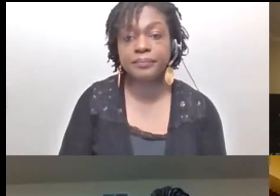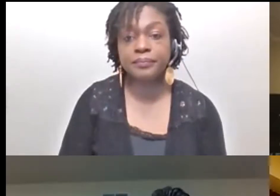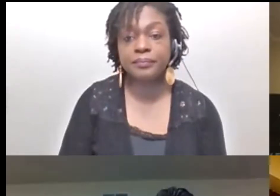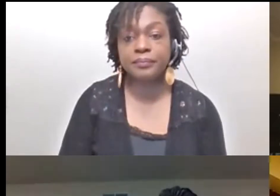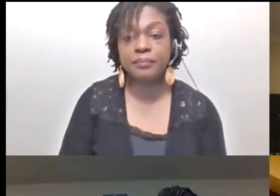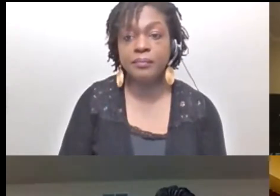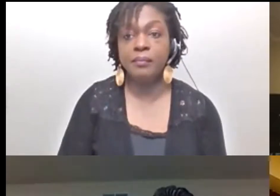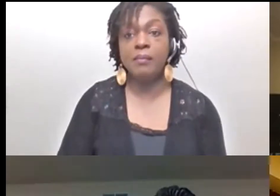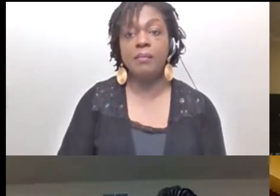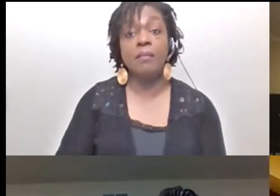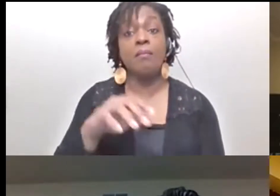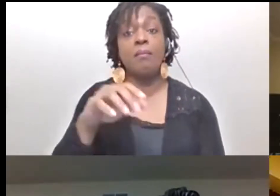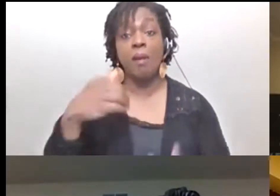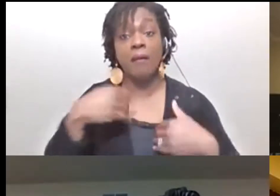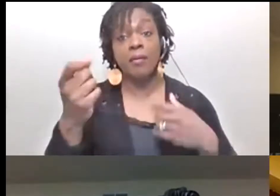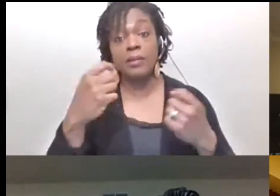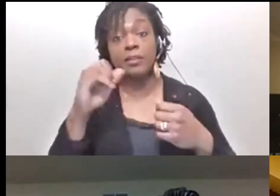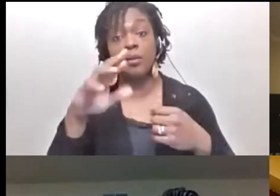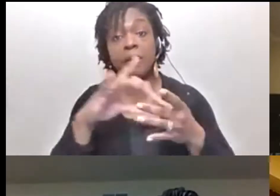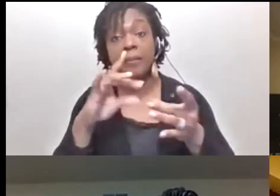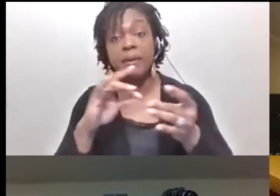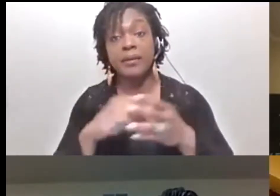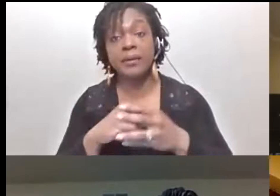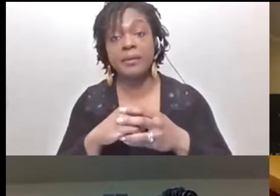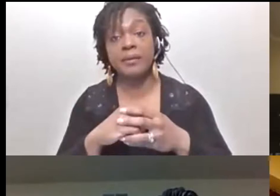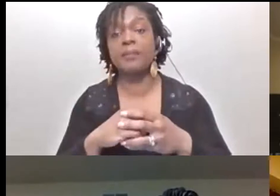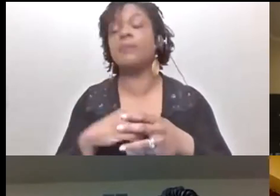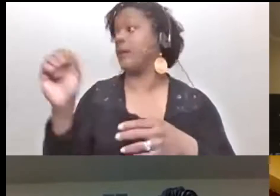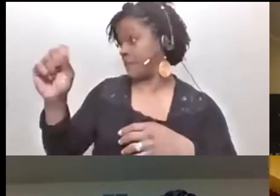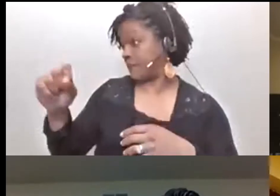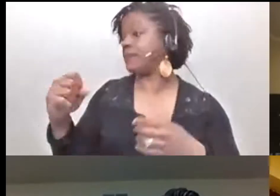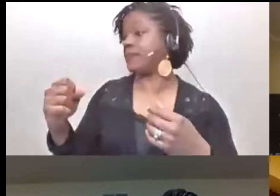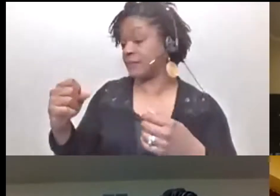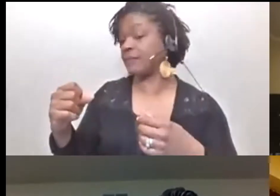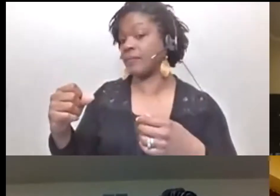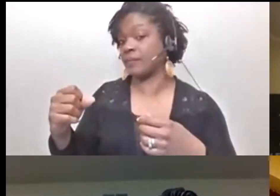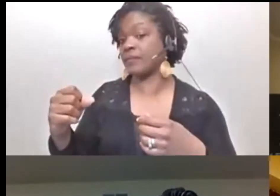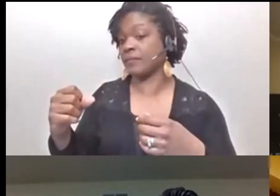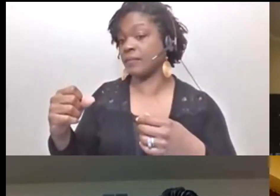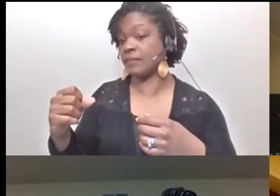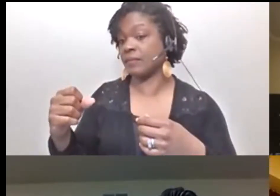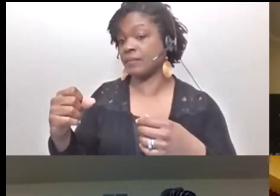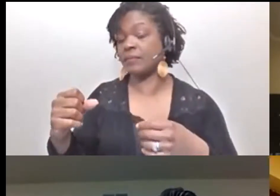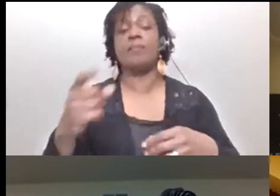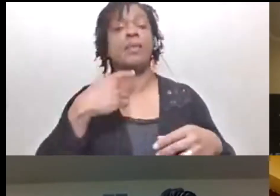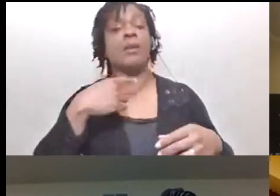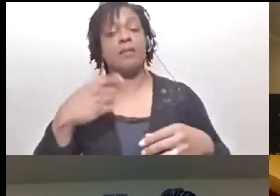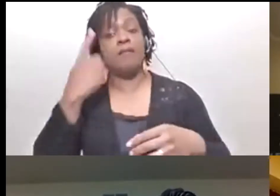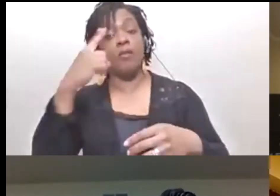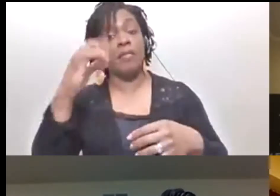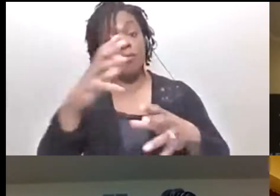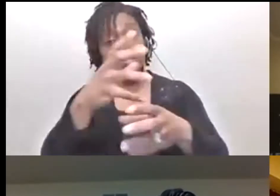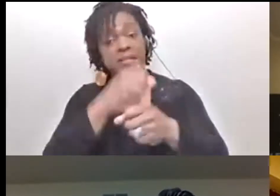Lynette, do you have a question or comment? Yeah, she's coming up with something. Being on the receiving end for my care, I